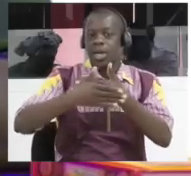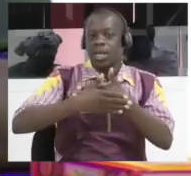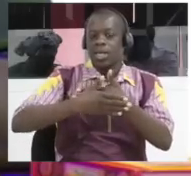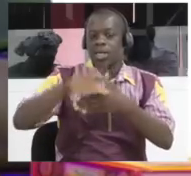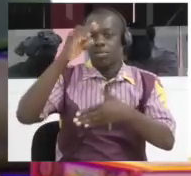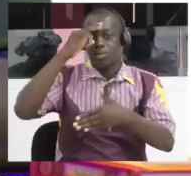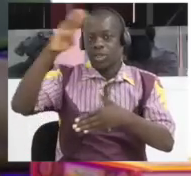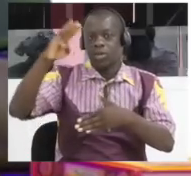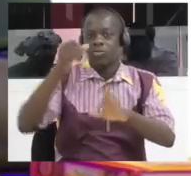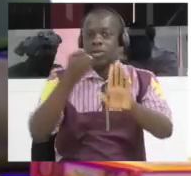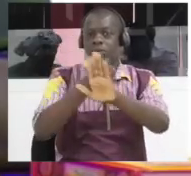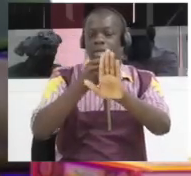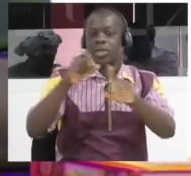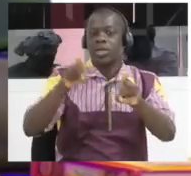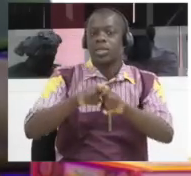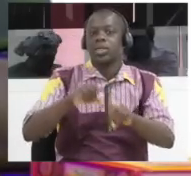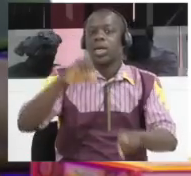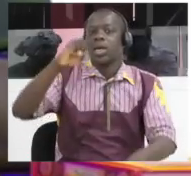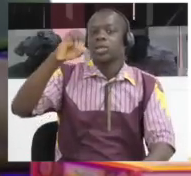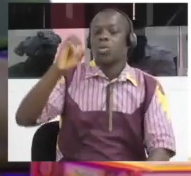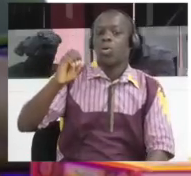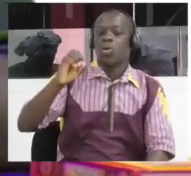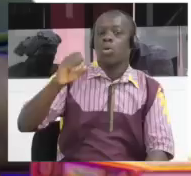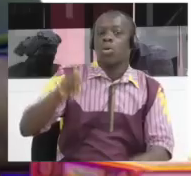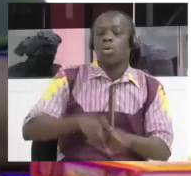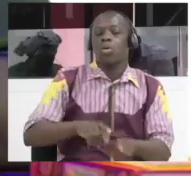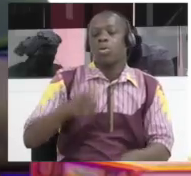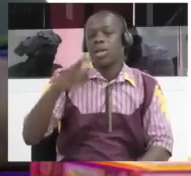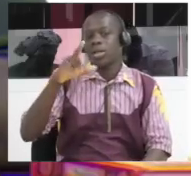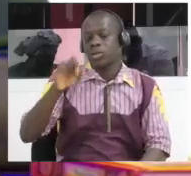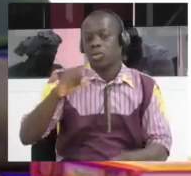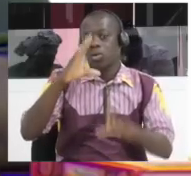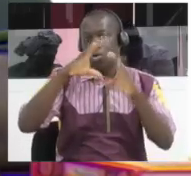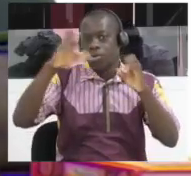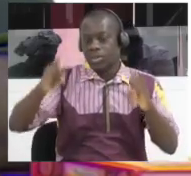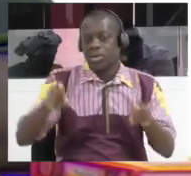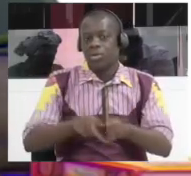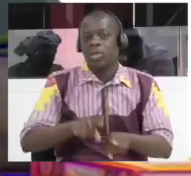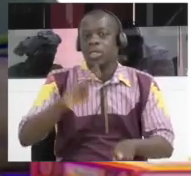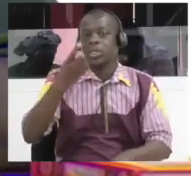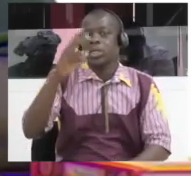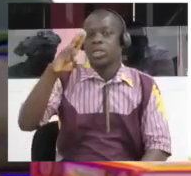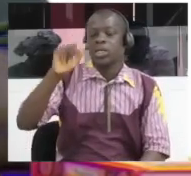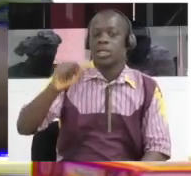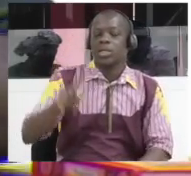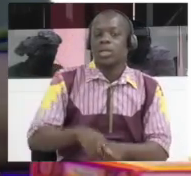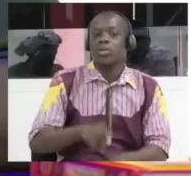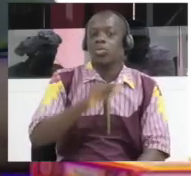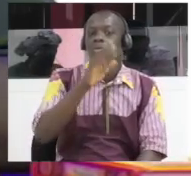of Defense as an SO1 liaison officer at the Ministry of Defense for the GNA. Who else?